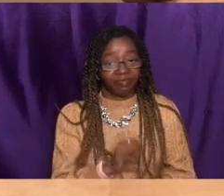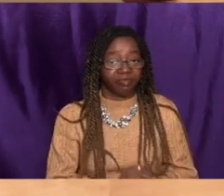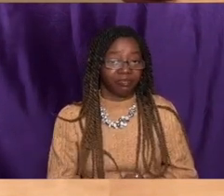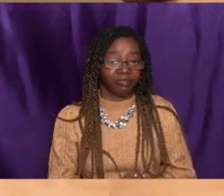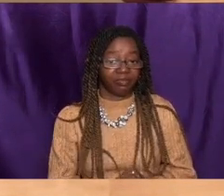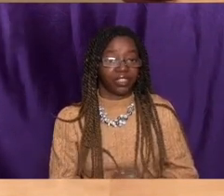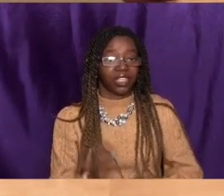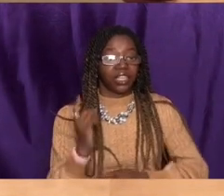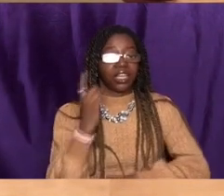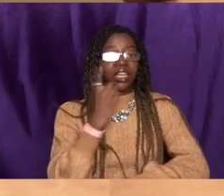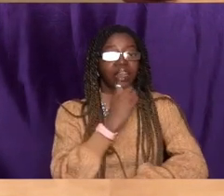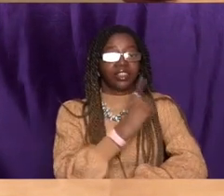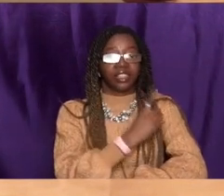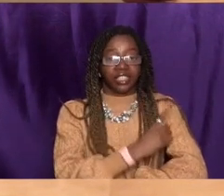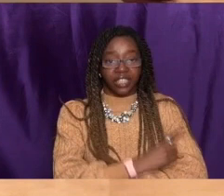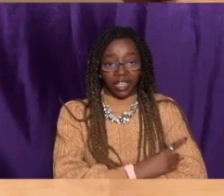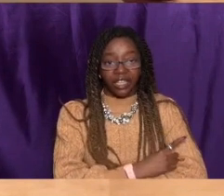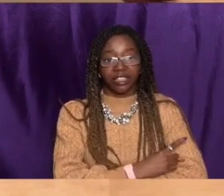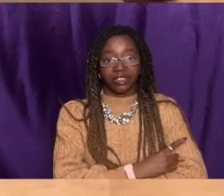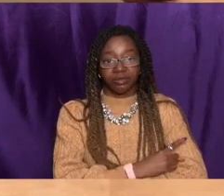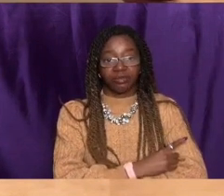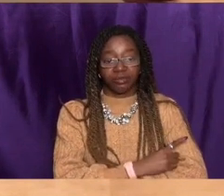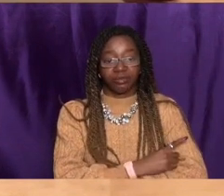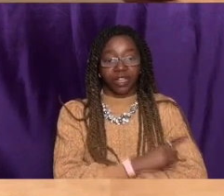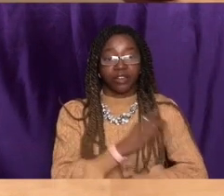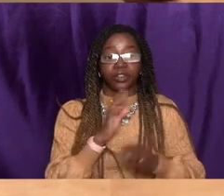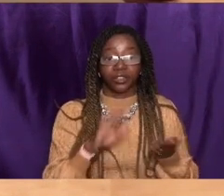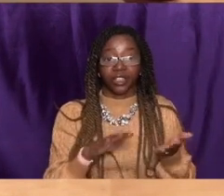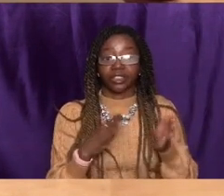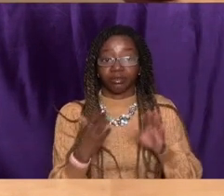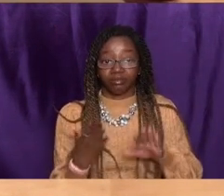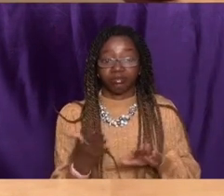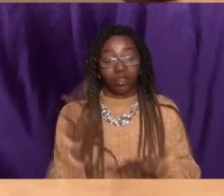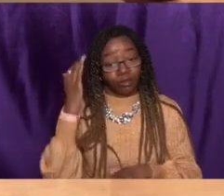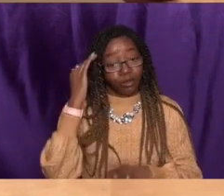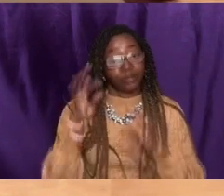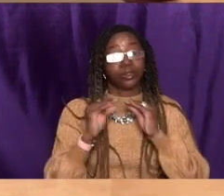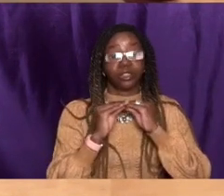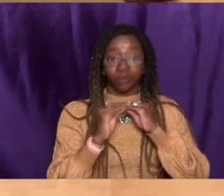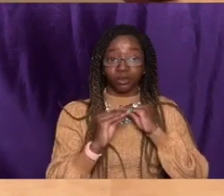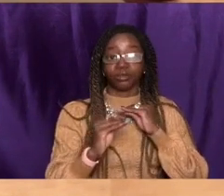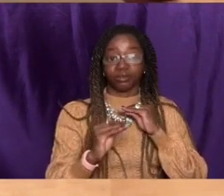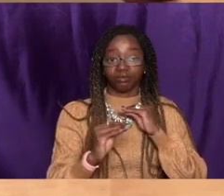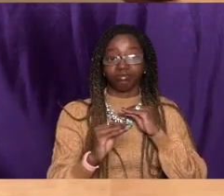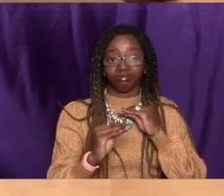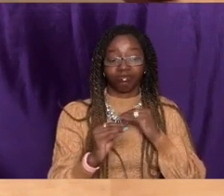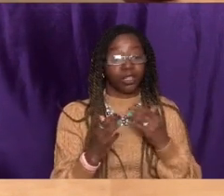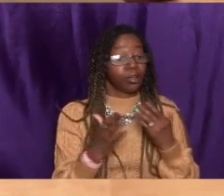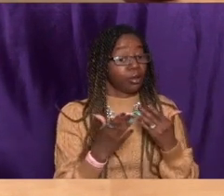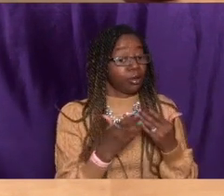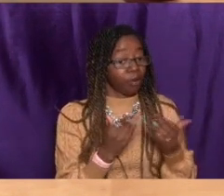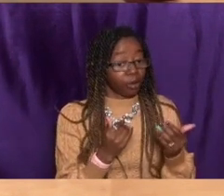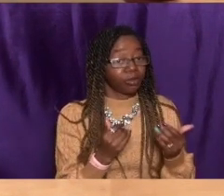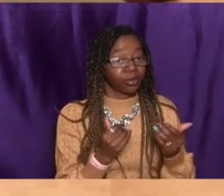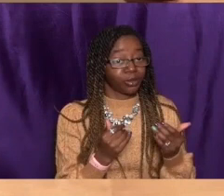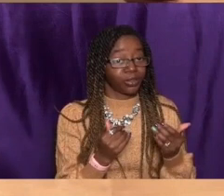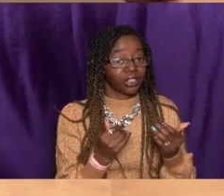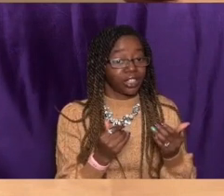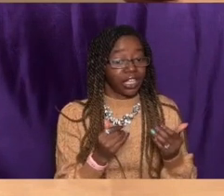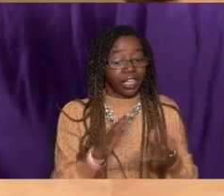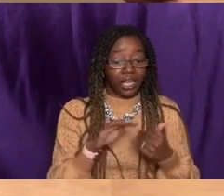And the day of her homegoing, you know, he smooth. He almost got stealth